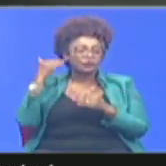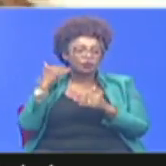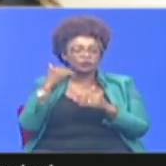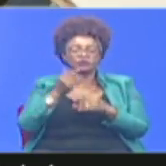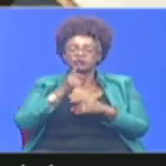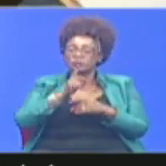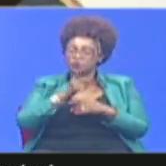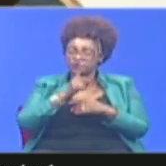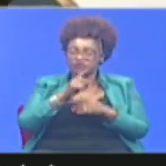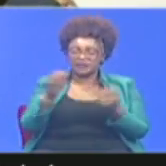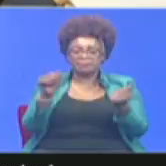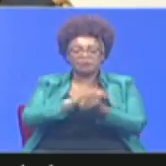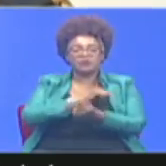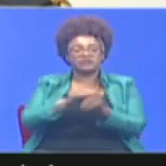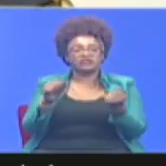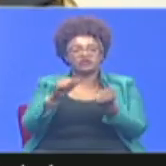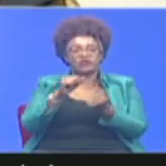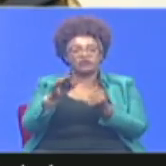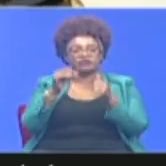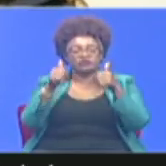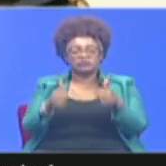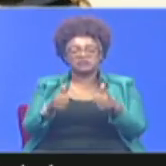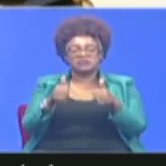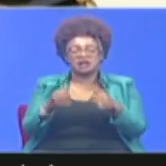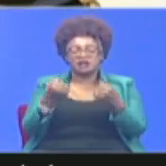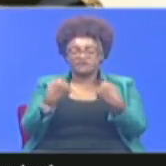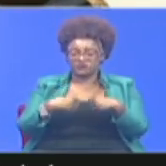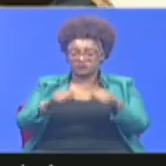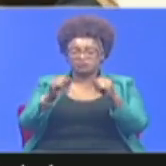the demolition notice and the enforcement